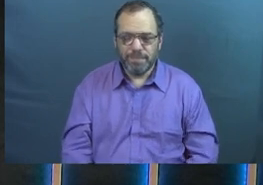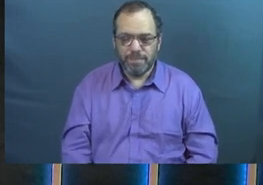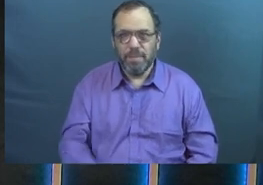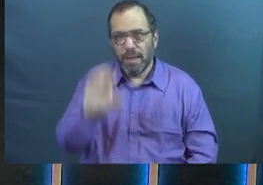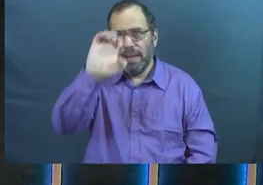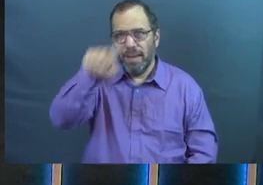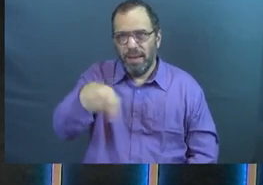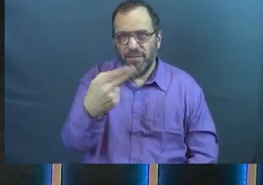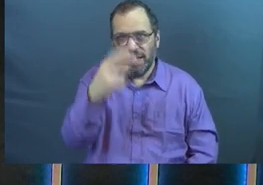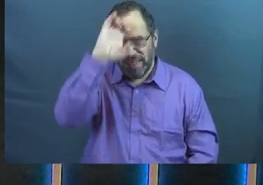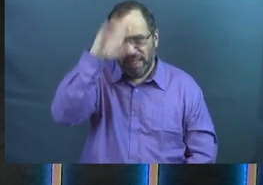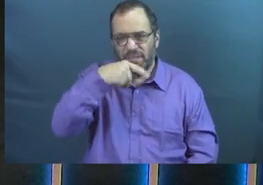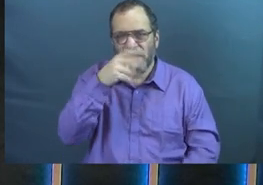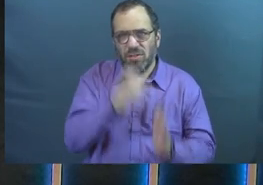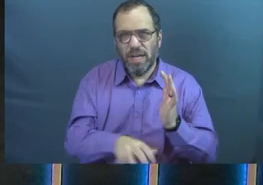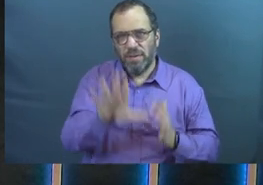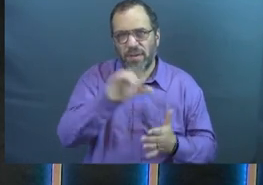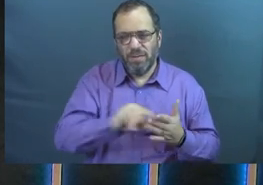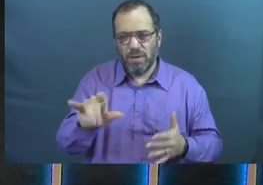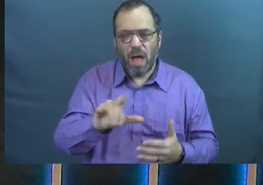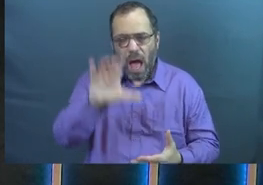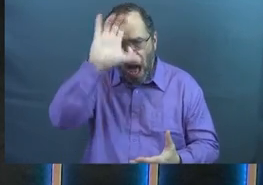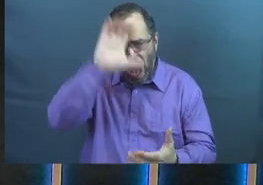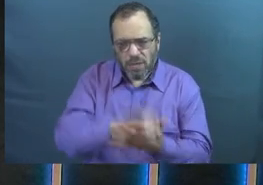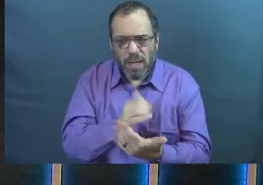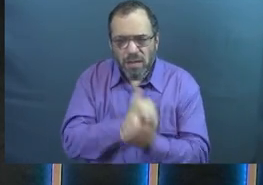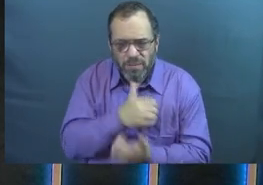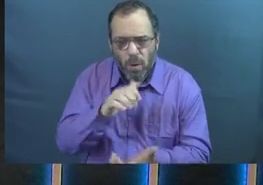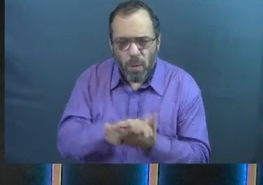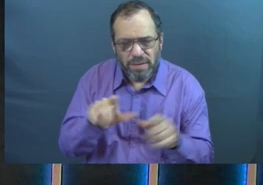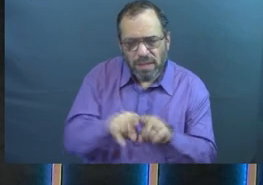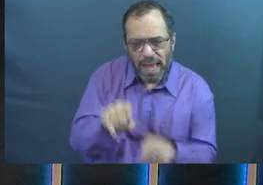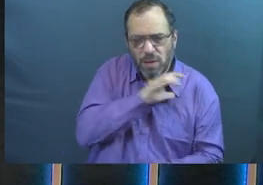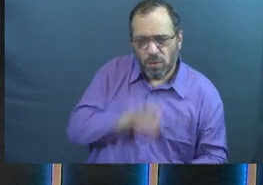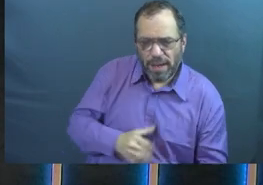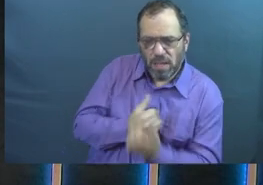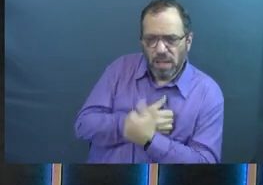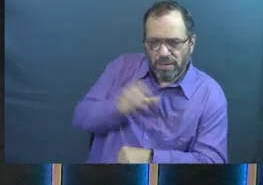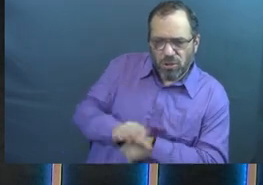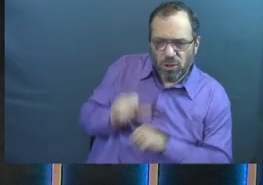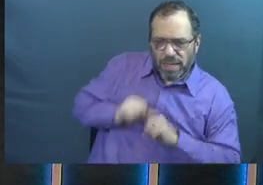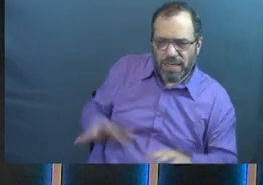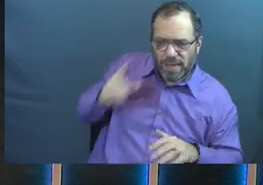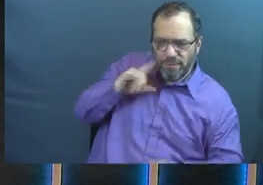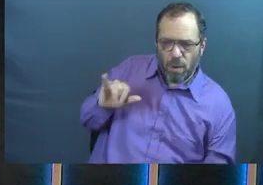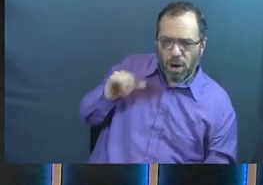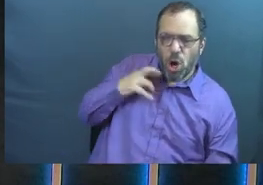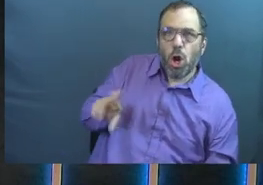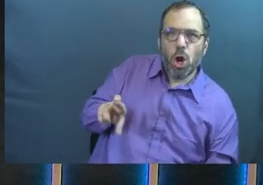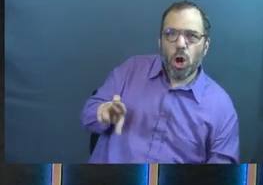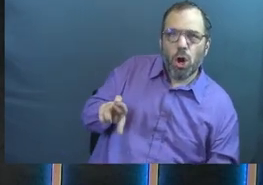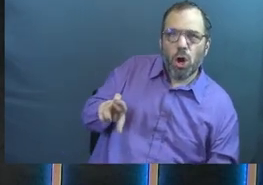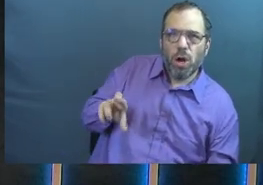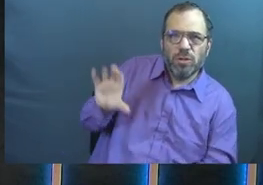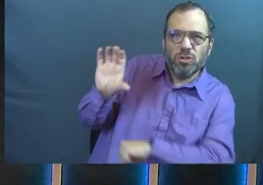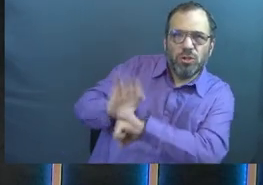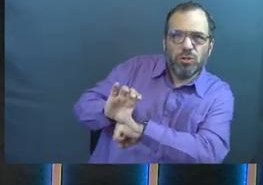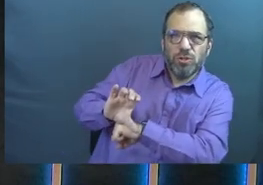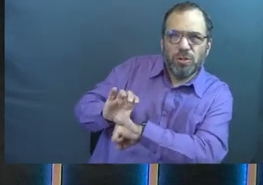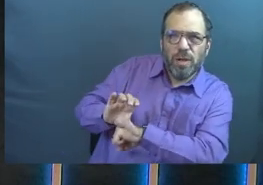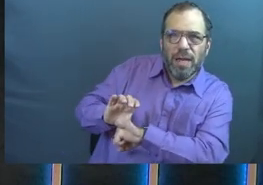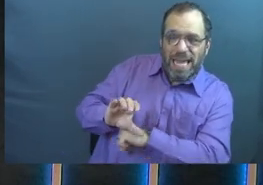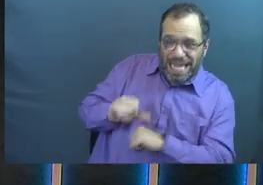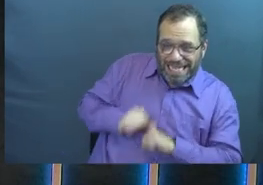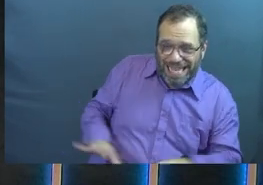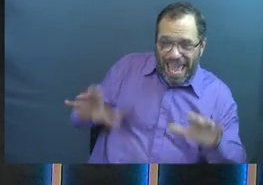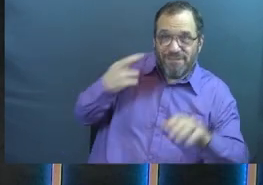Mm-hmm. Yes. Ephesians 5:25, husbands, love your wives just as Christ loved the church and gave himself up for her. So